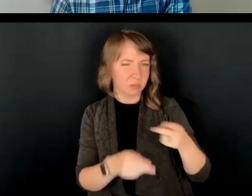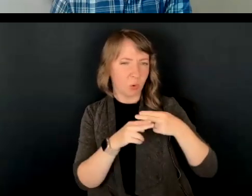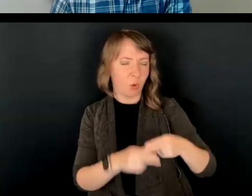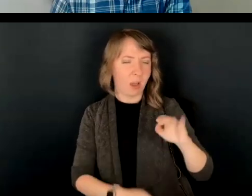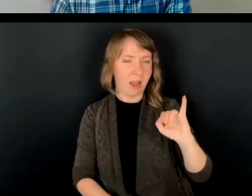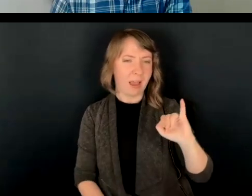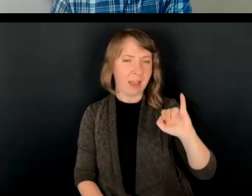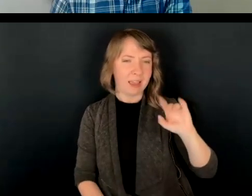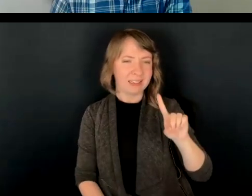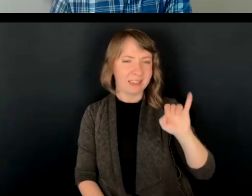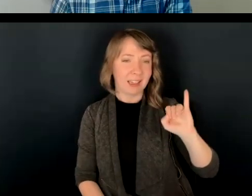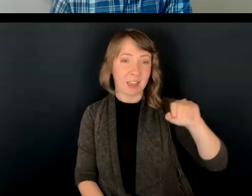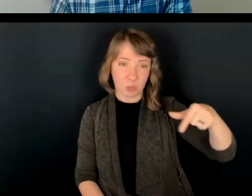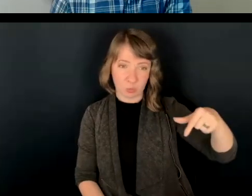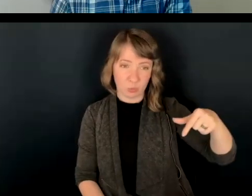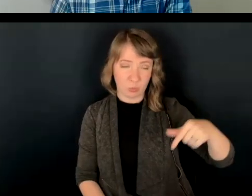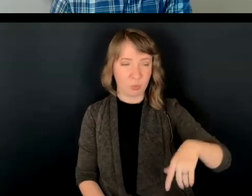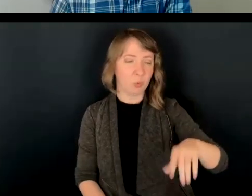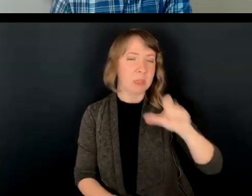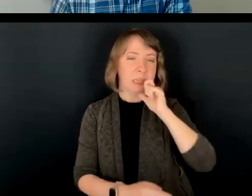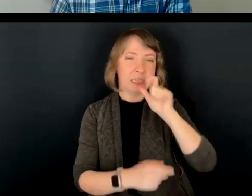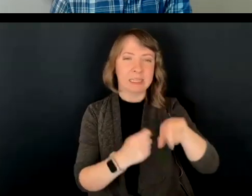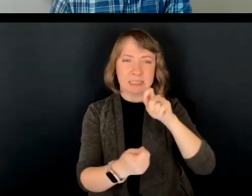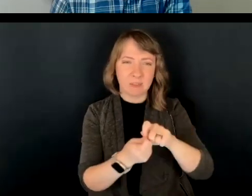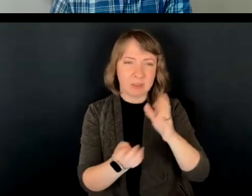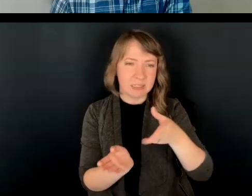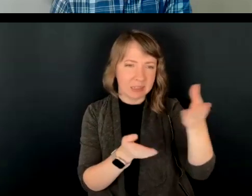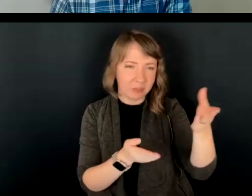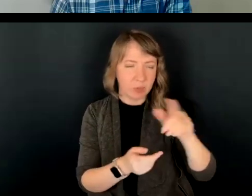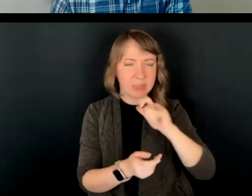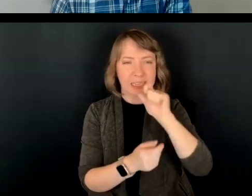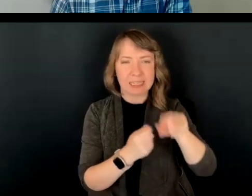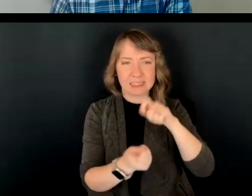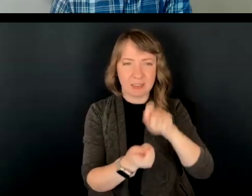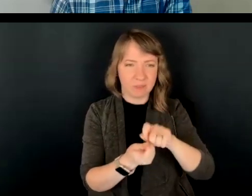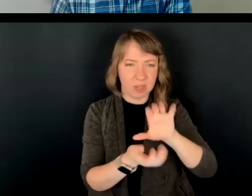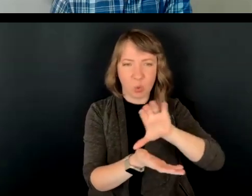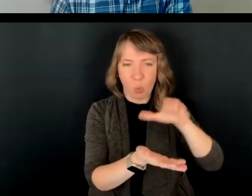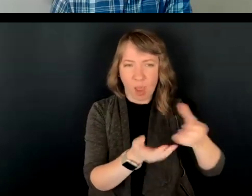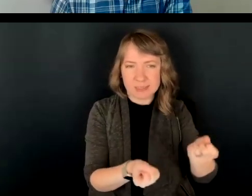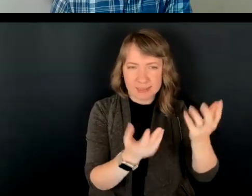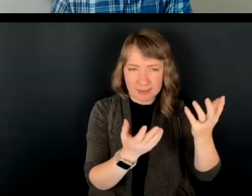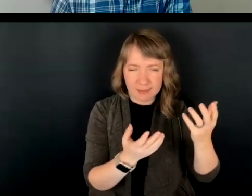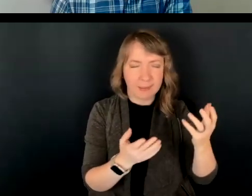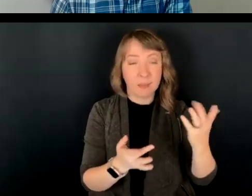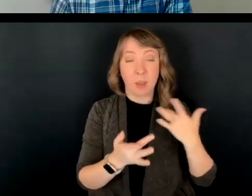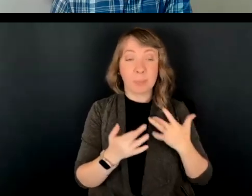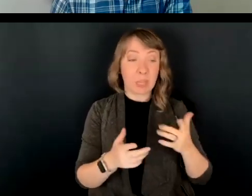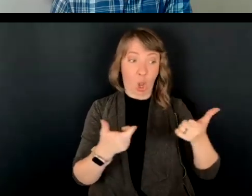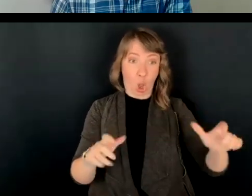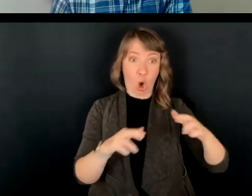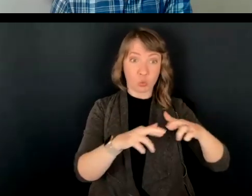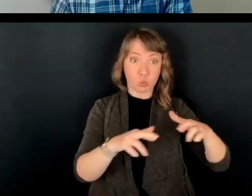IDIQ contracts, indefinite delivery, indefinite quantity. So essentially, and those are usually large region or even multi-region agreements where